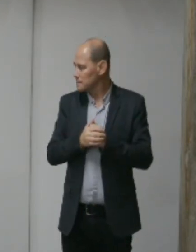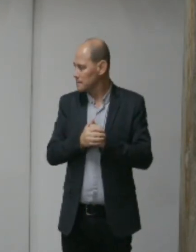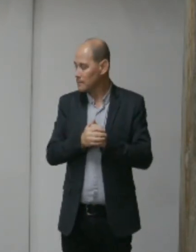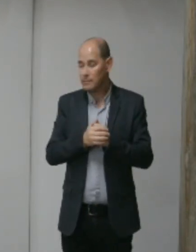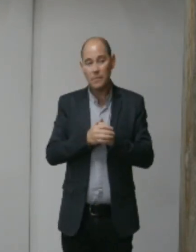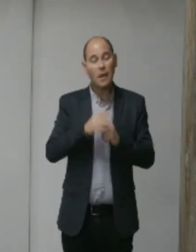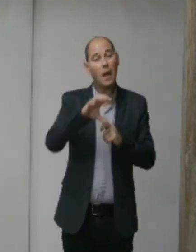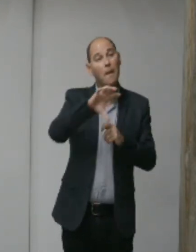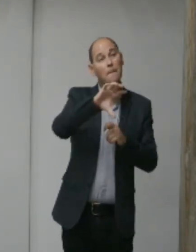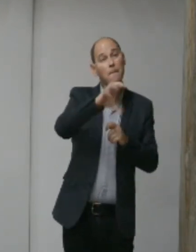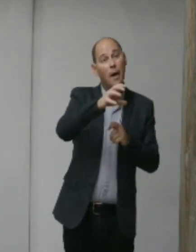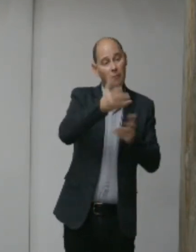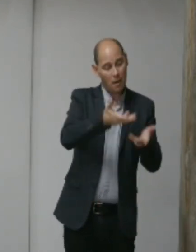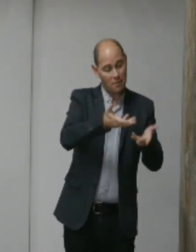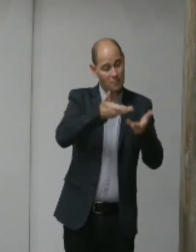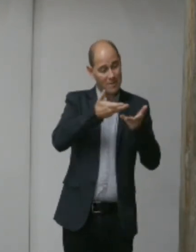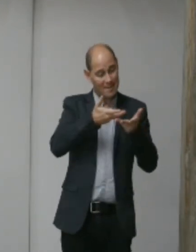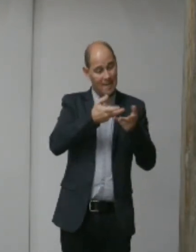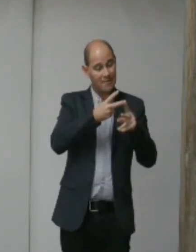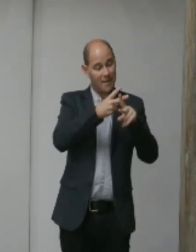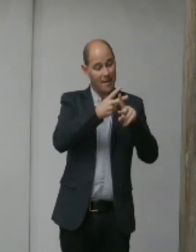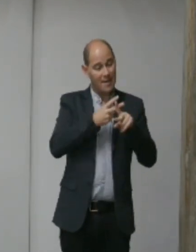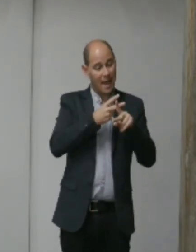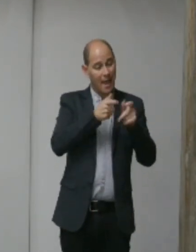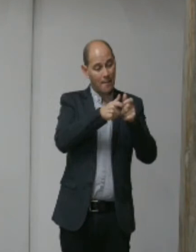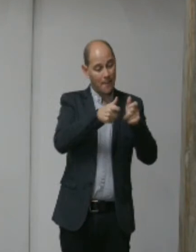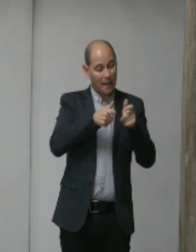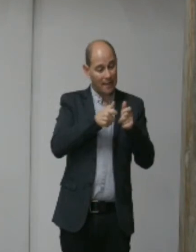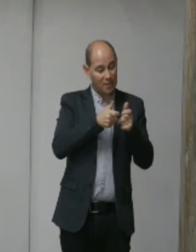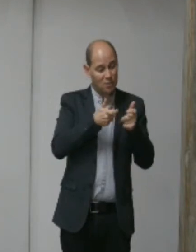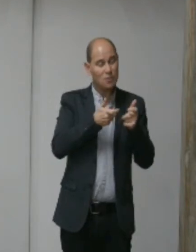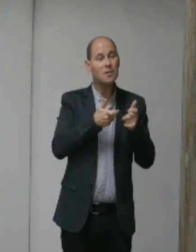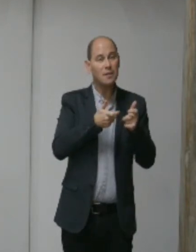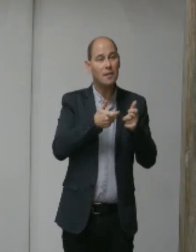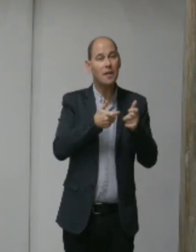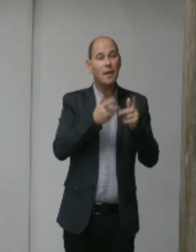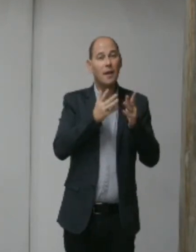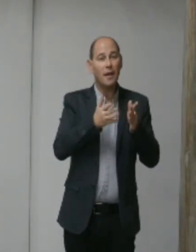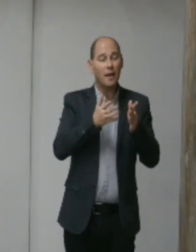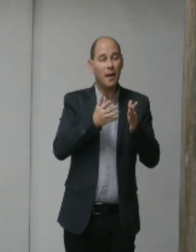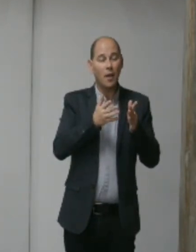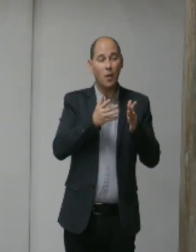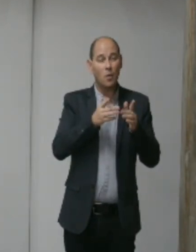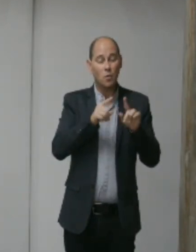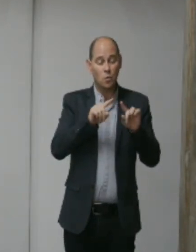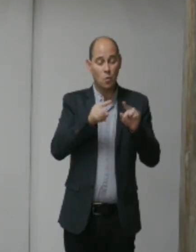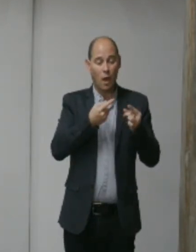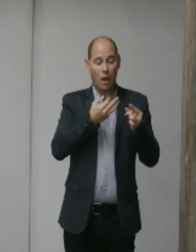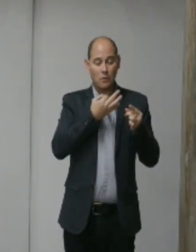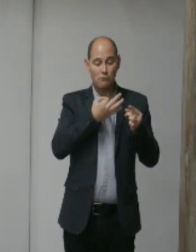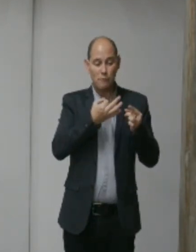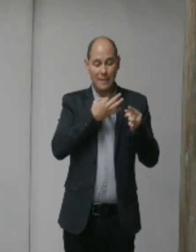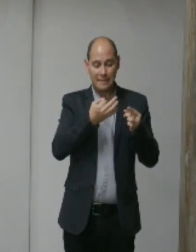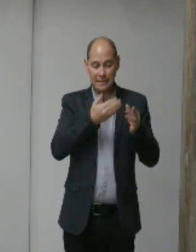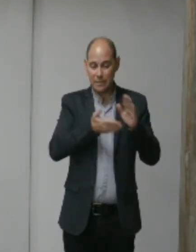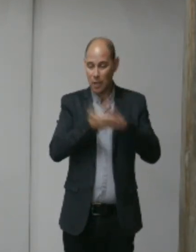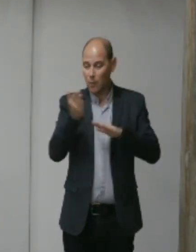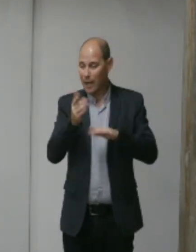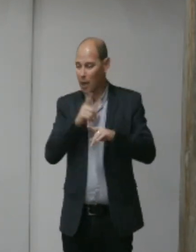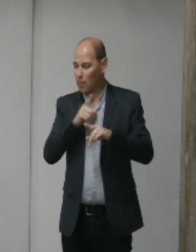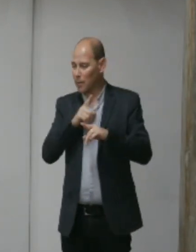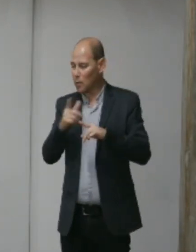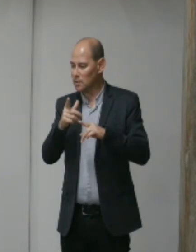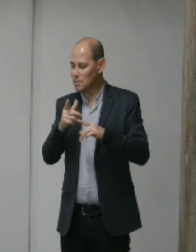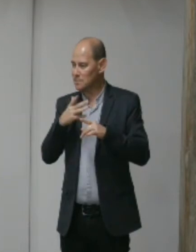not portable. You cannot move house or leave without risking the life-sustaining care that you might be receiving.